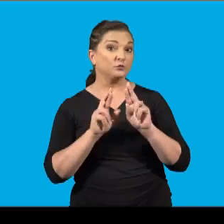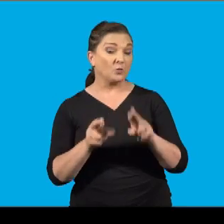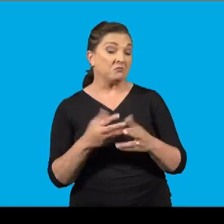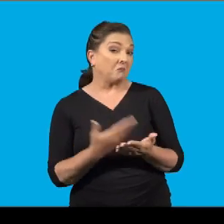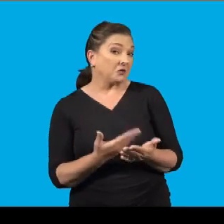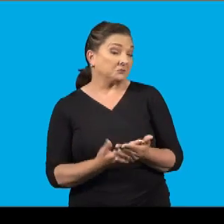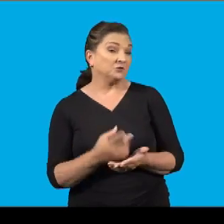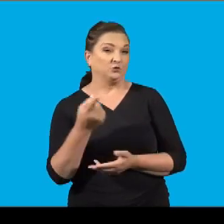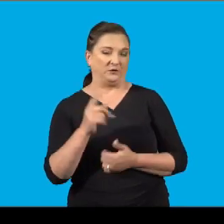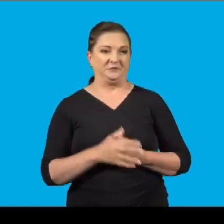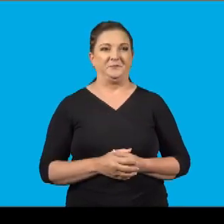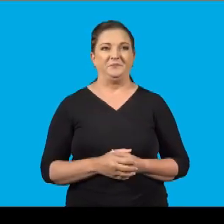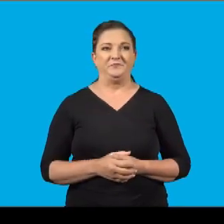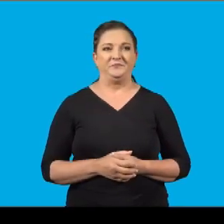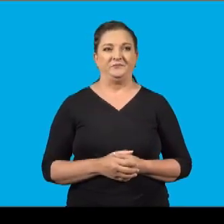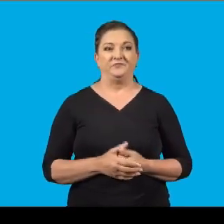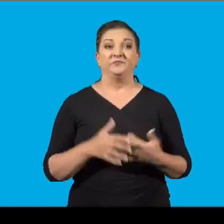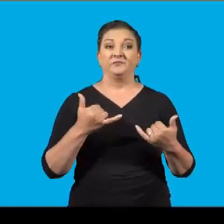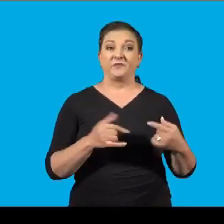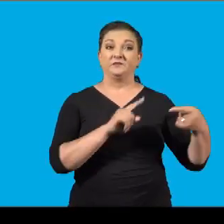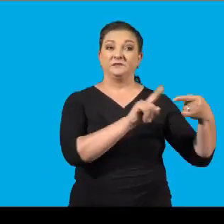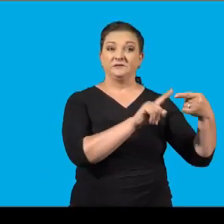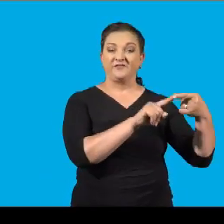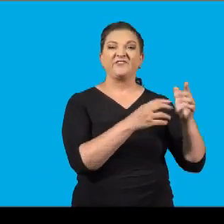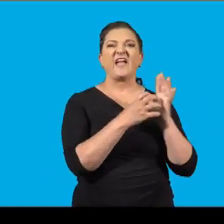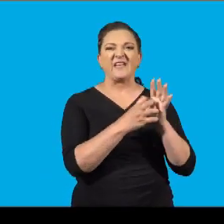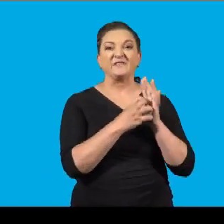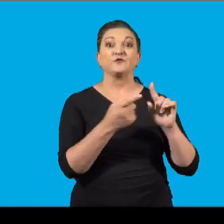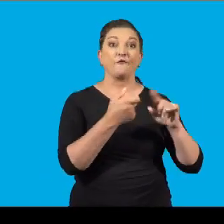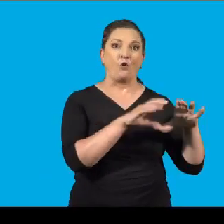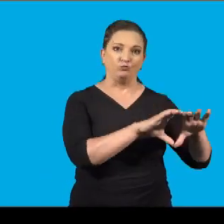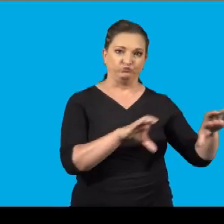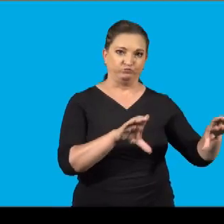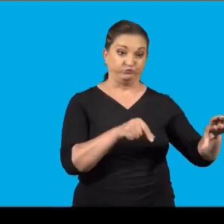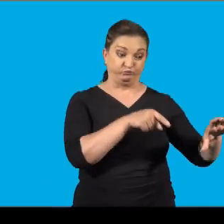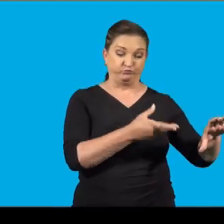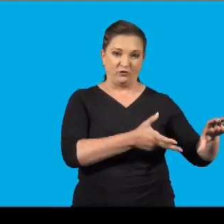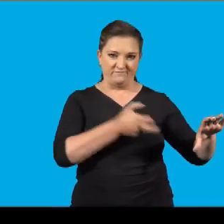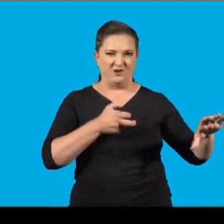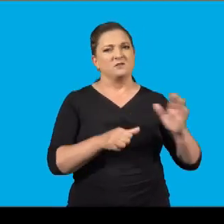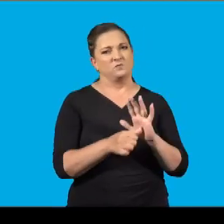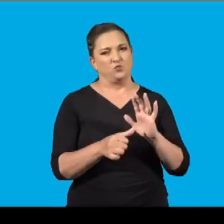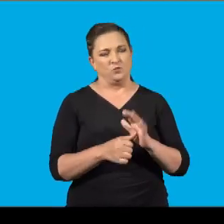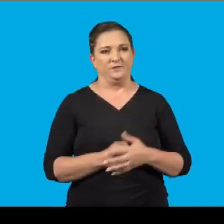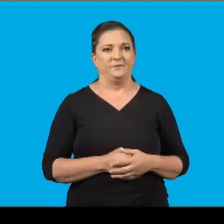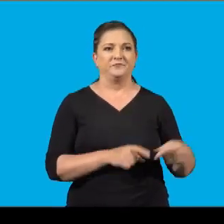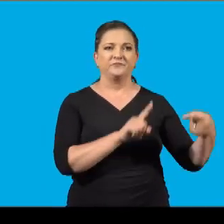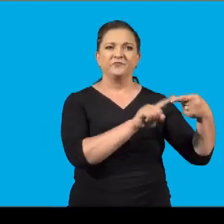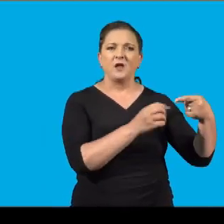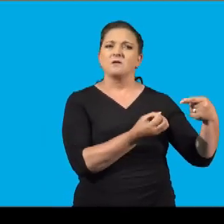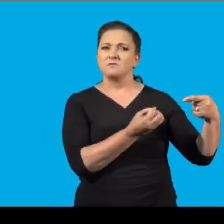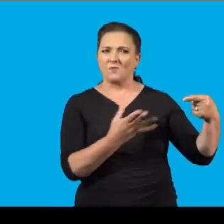response that you can give there. This is interpreting evidence from the source. Very important.